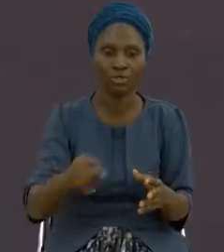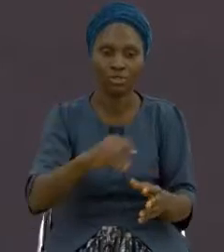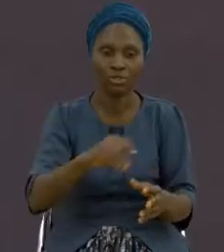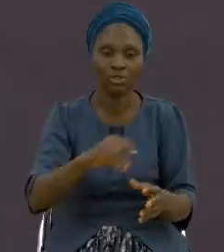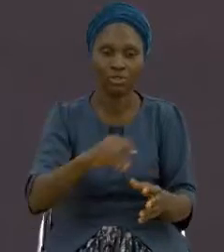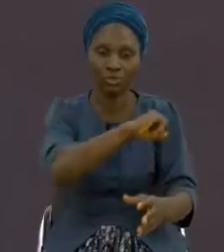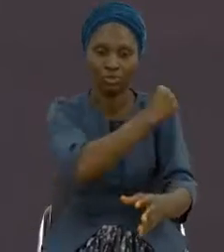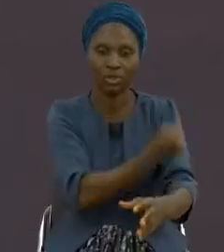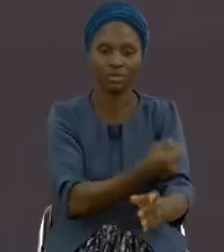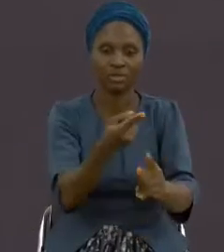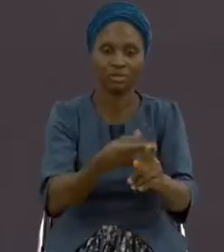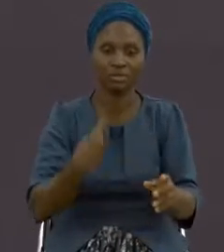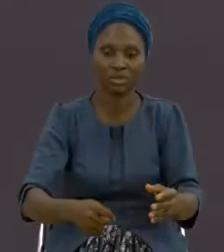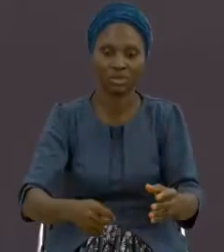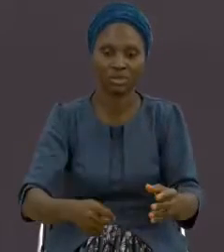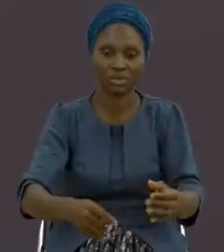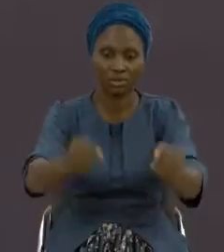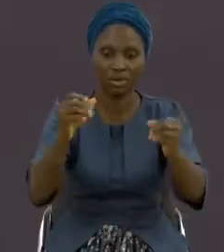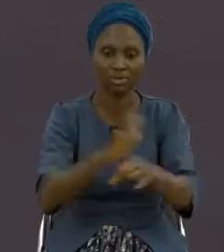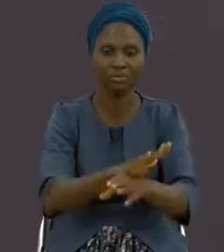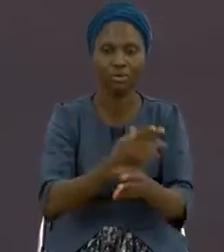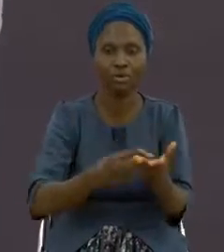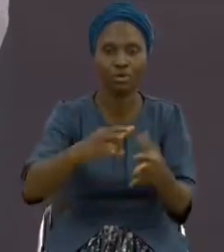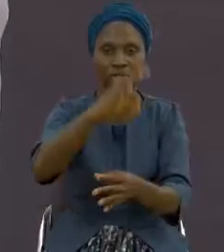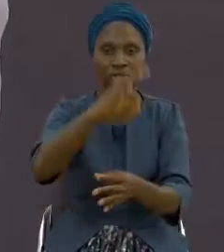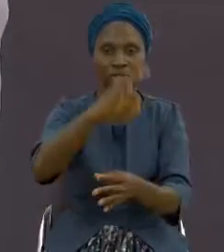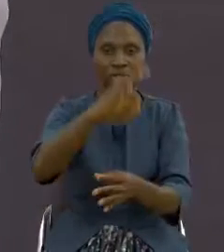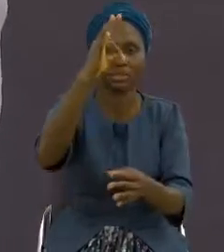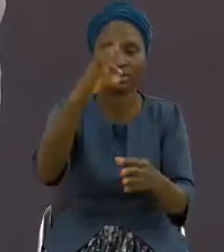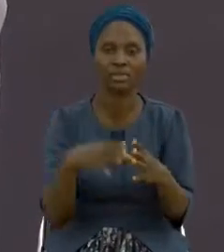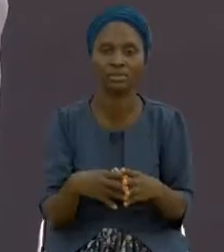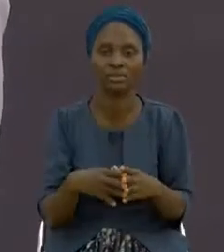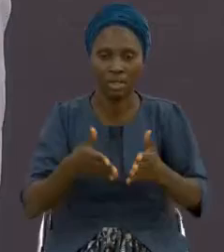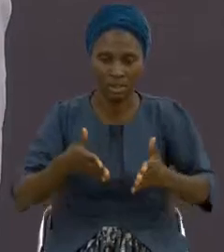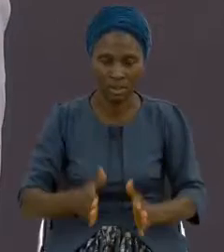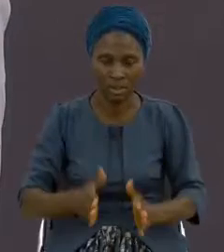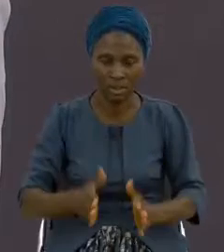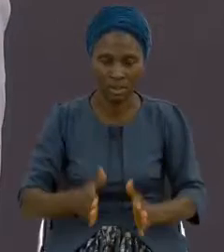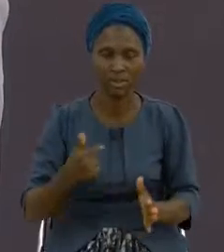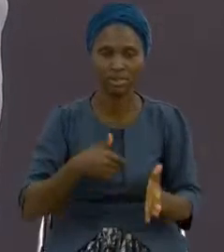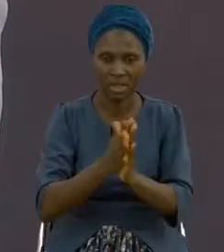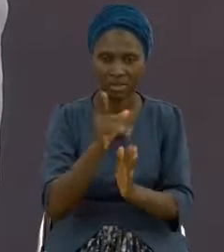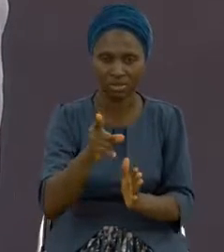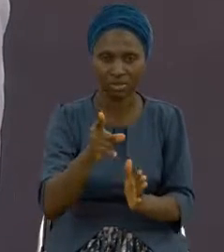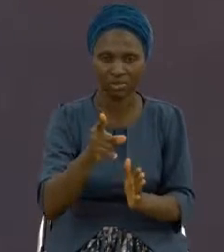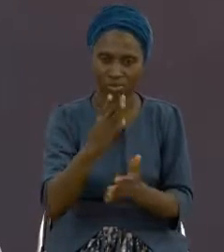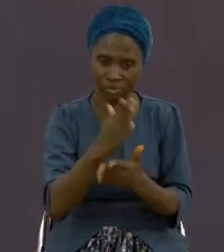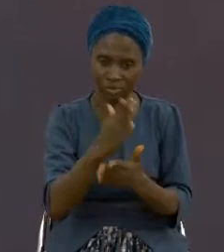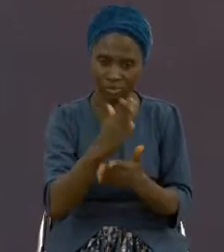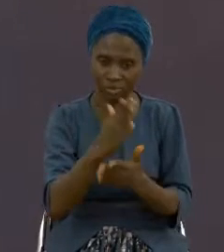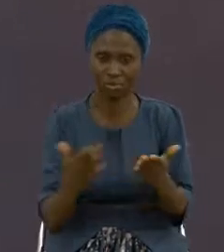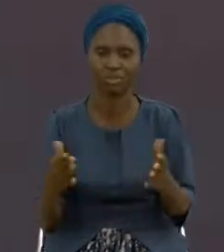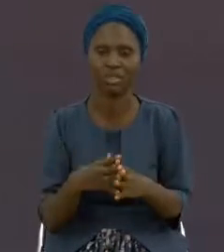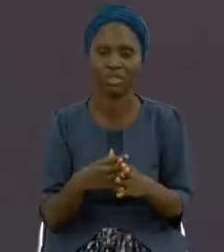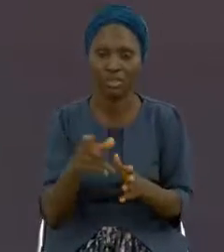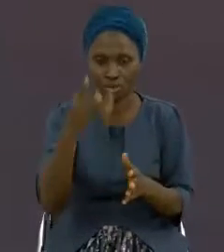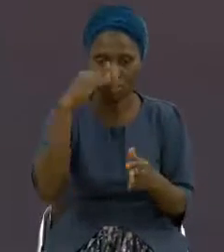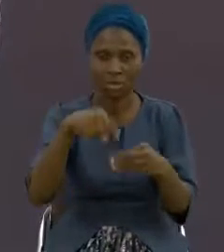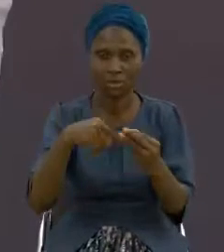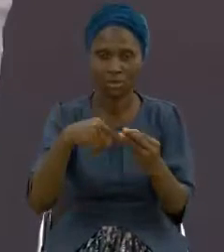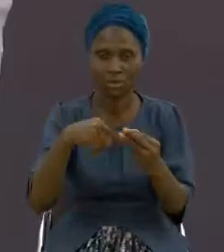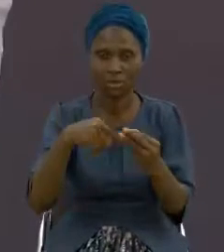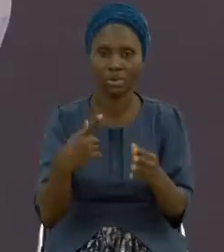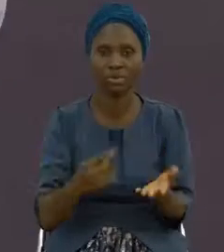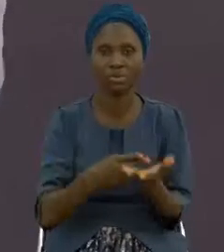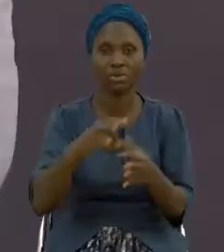You know about the Holy Spirit. You know about His indwelling power. You know about